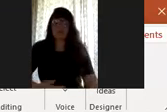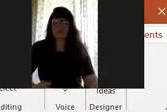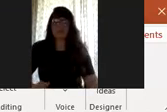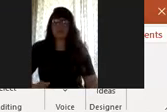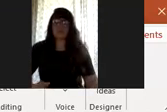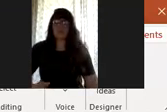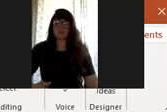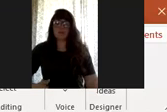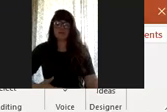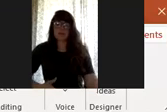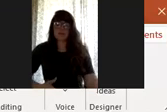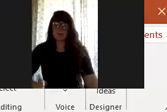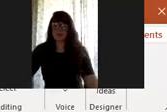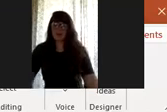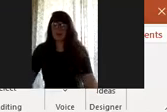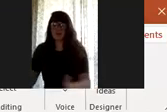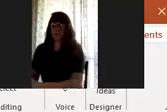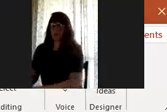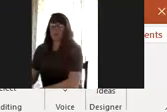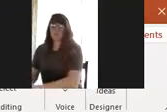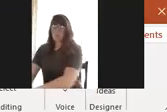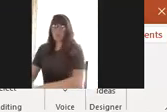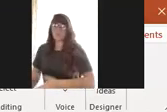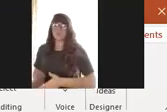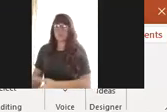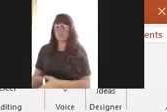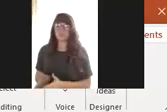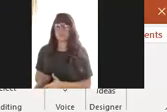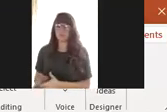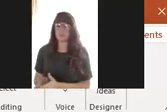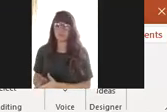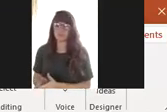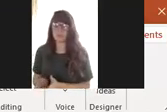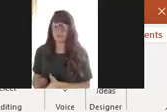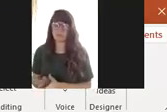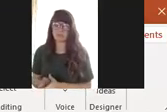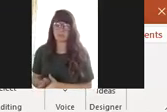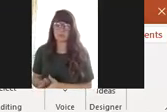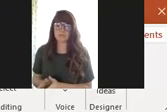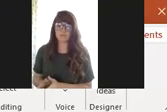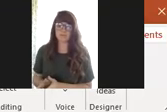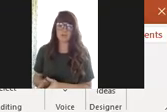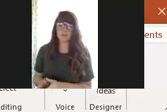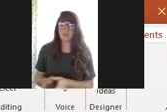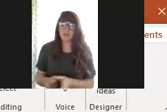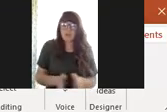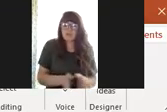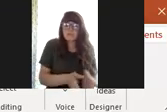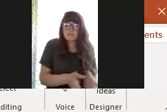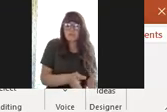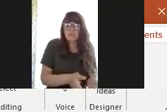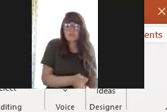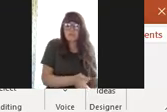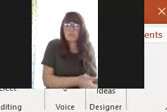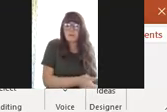and ways. And not positional, because it could be the love for God, which that would change it to positional. I mean, experience. If we